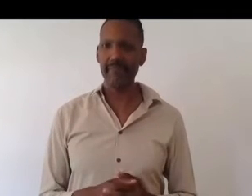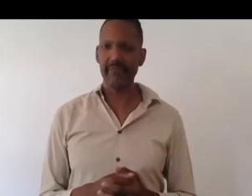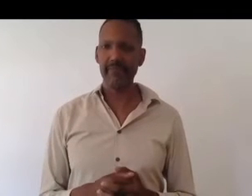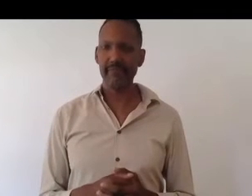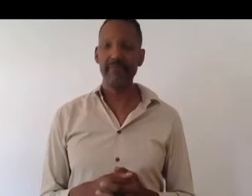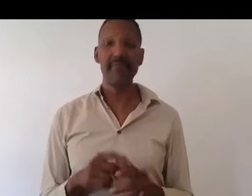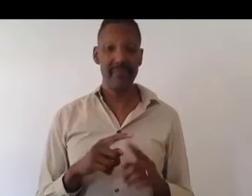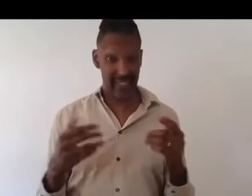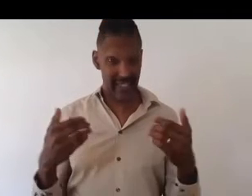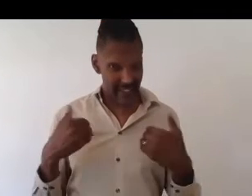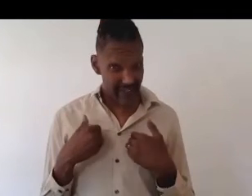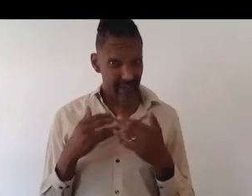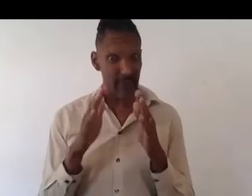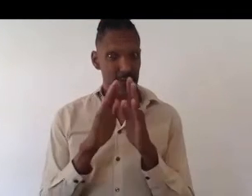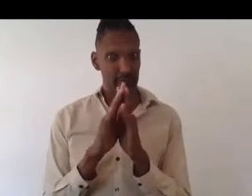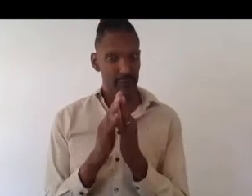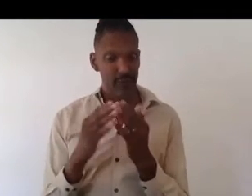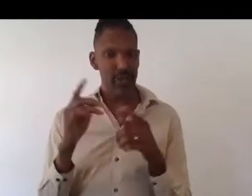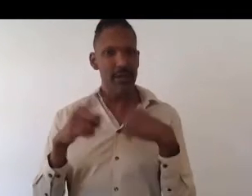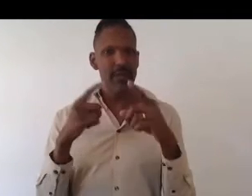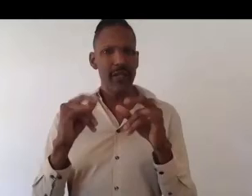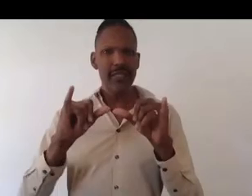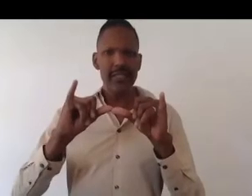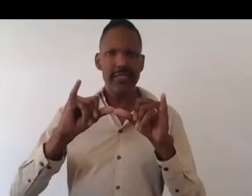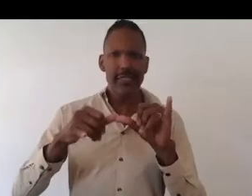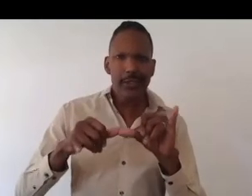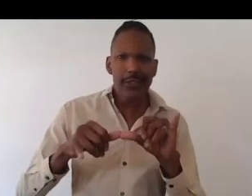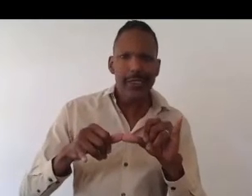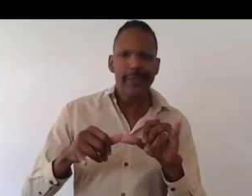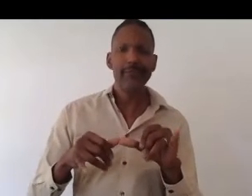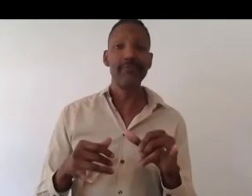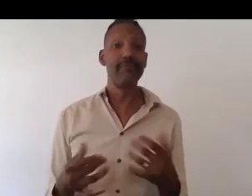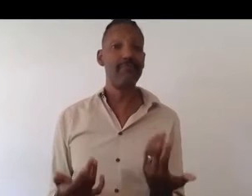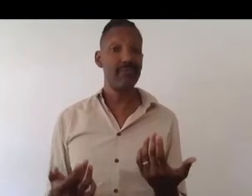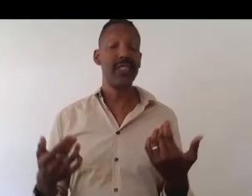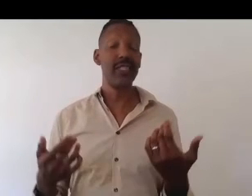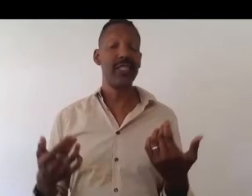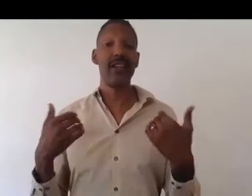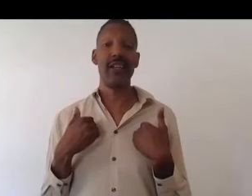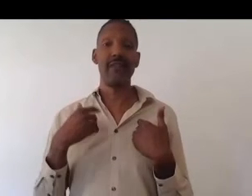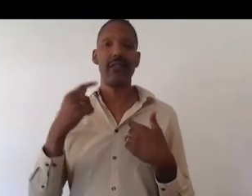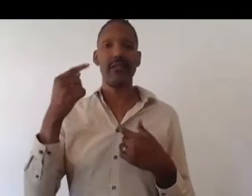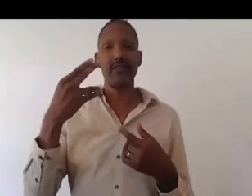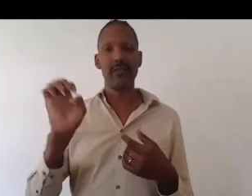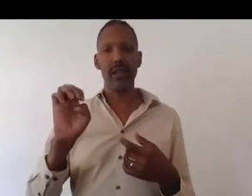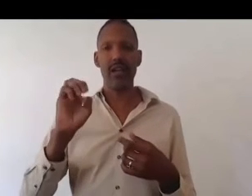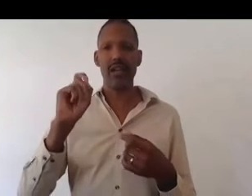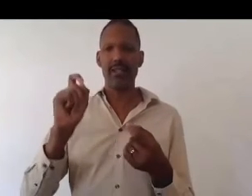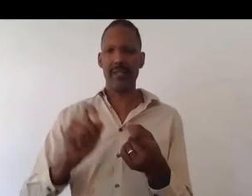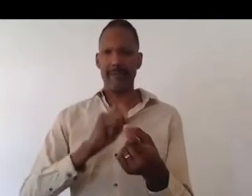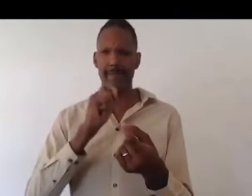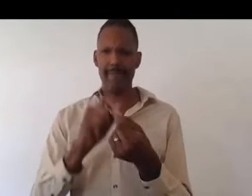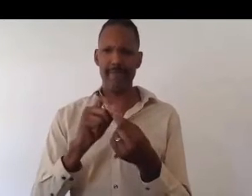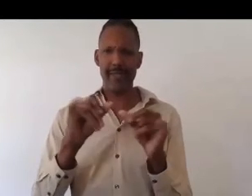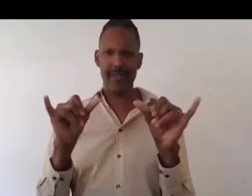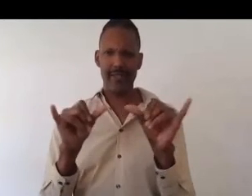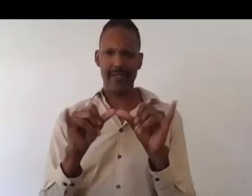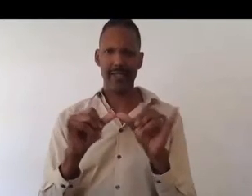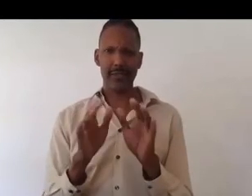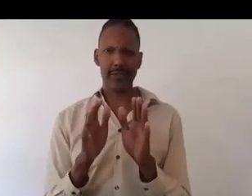or engineering in the case of The Most Magnificent Thing? The Actual Size book by Steve Jenkins is a lovely way for kids to think